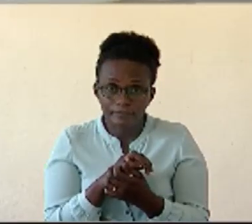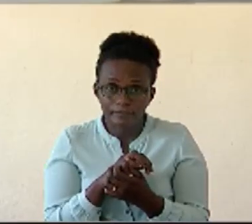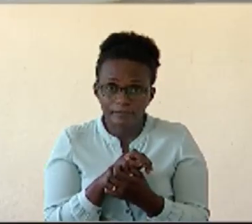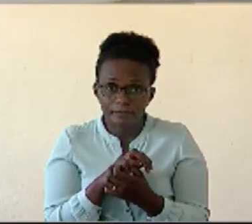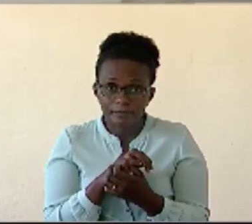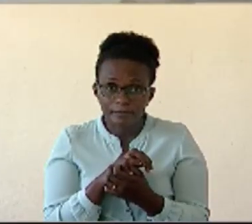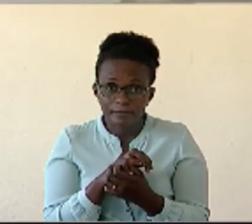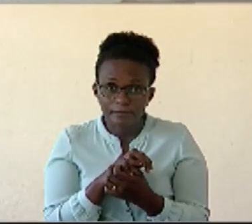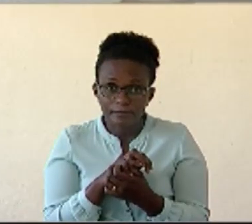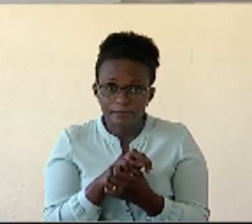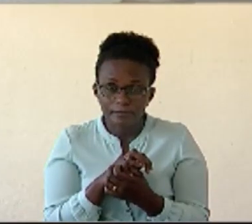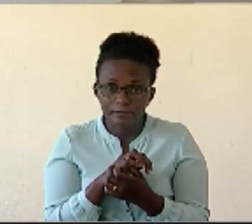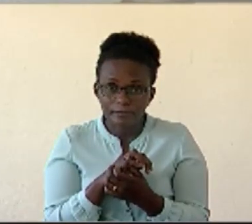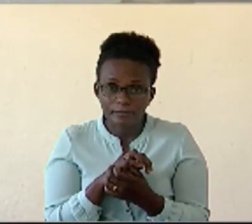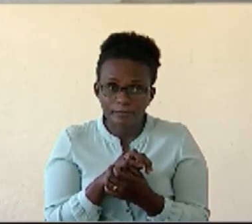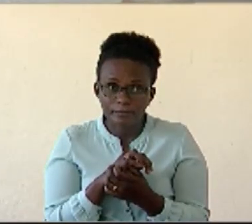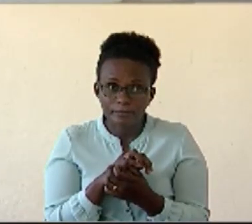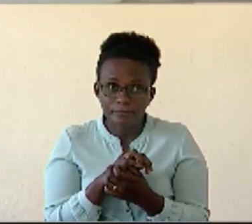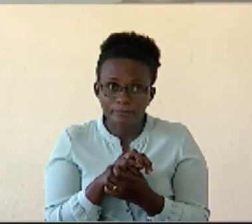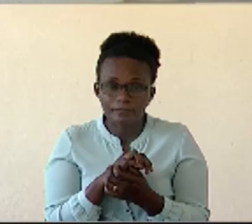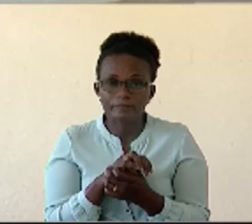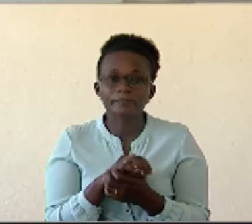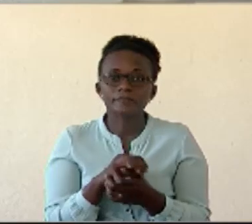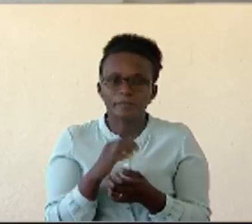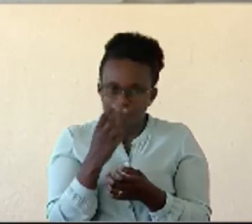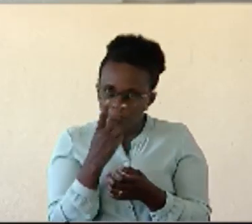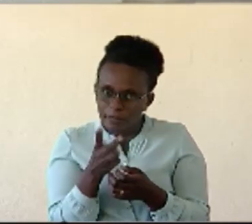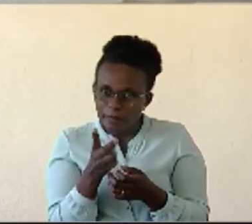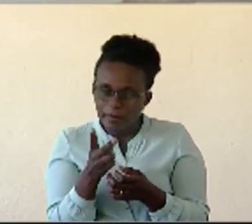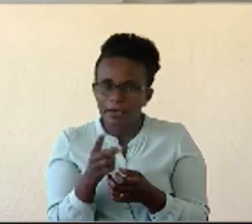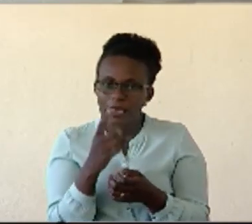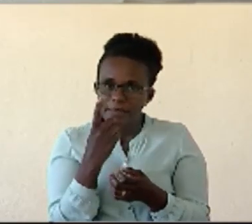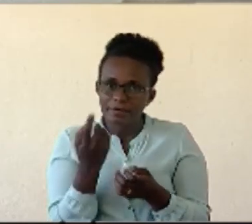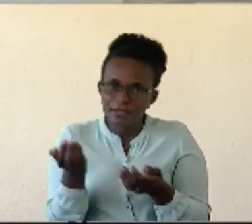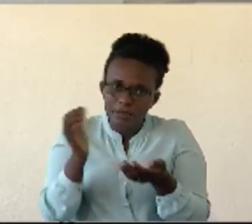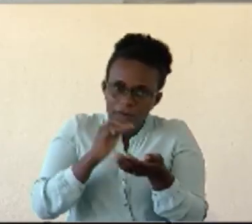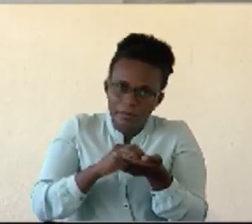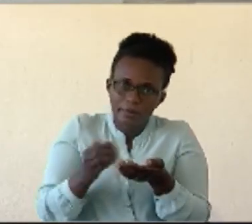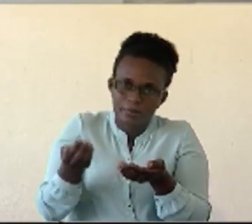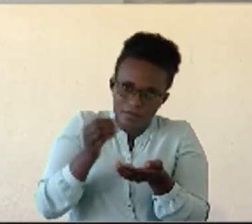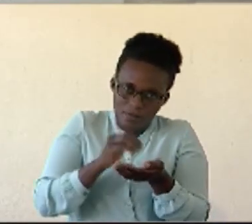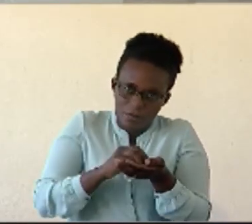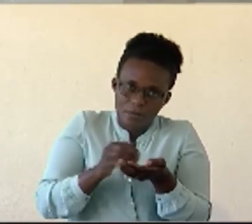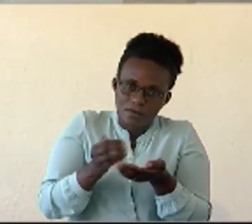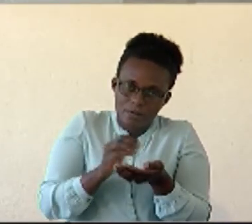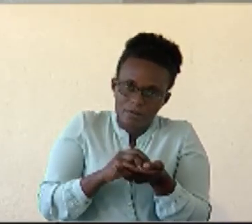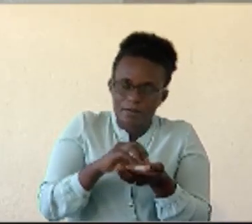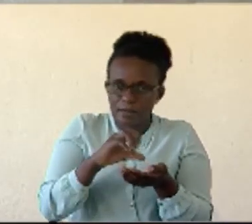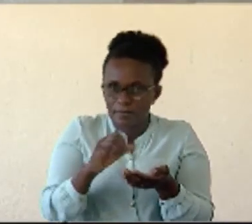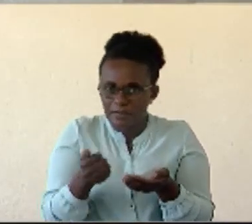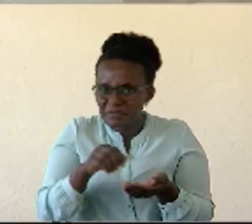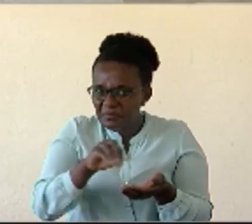layer. This zinc is covered by a certain layer. And that layer is coming from